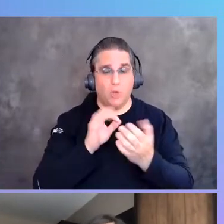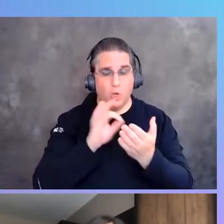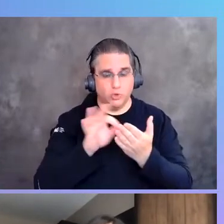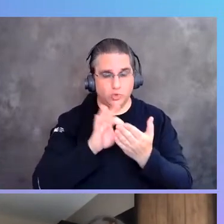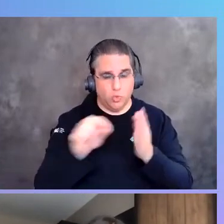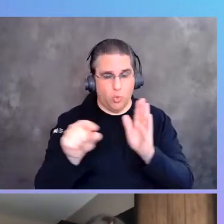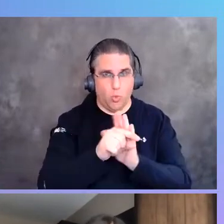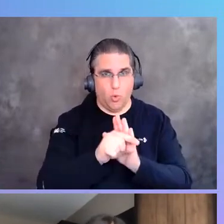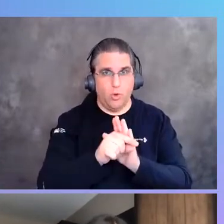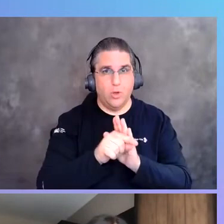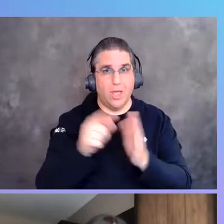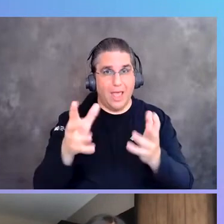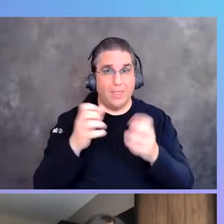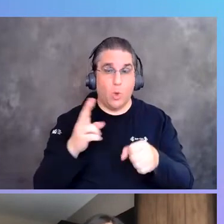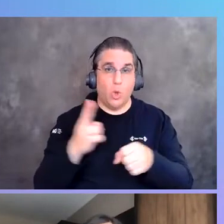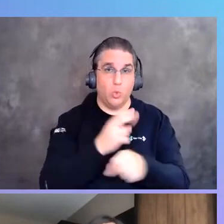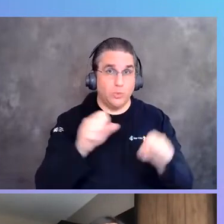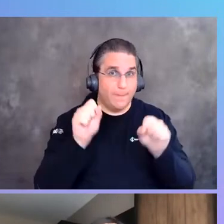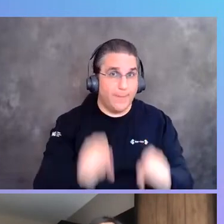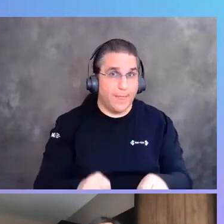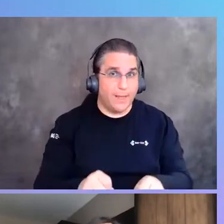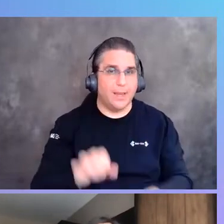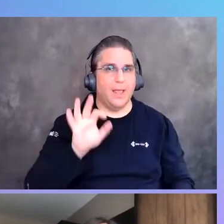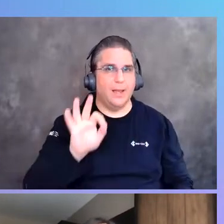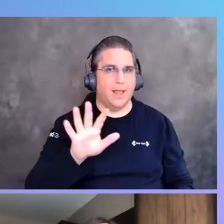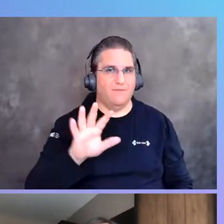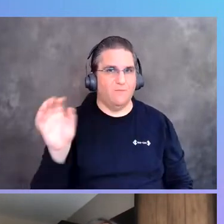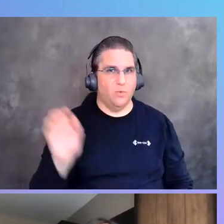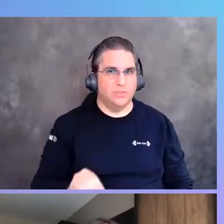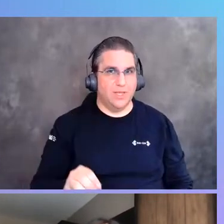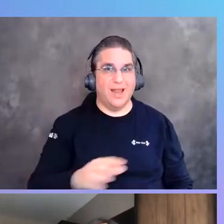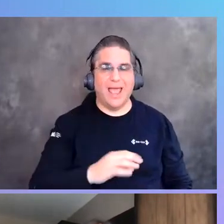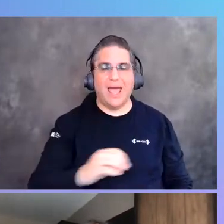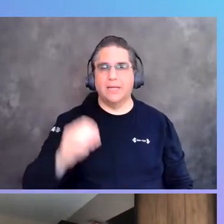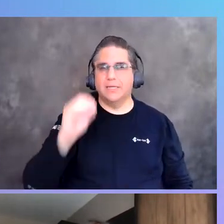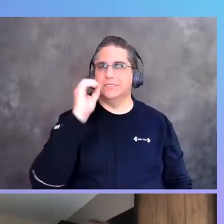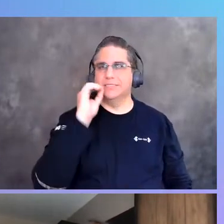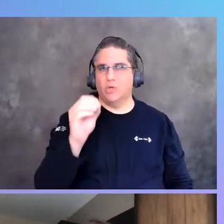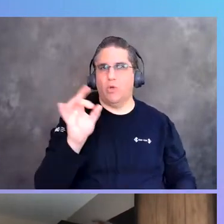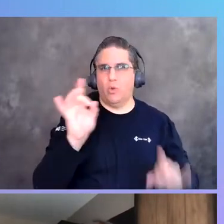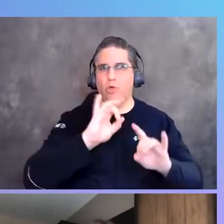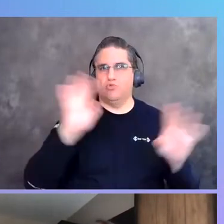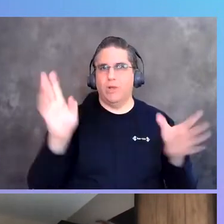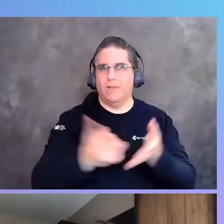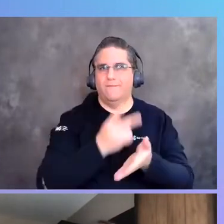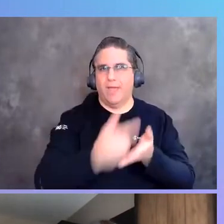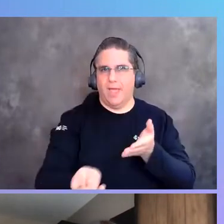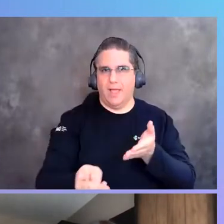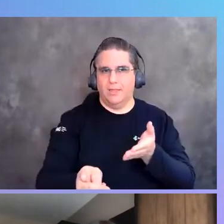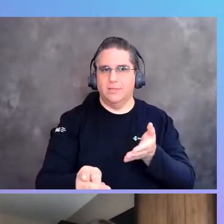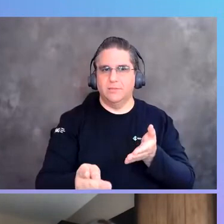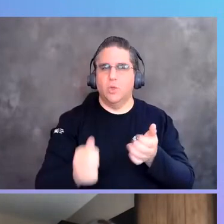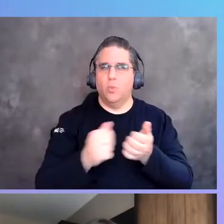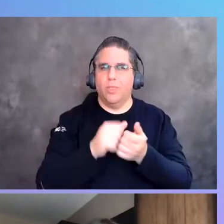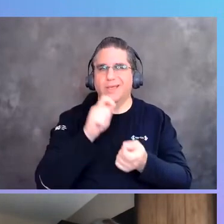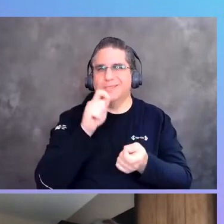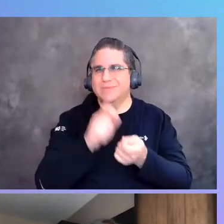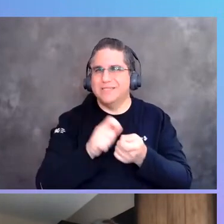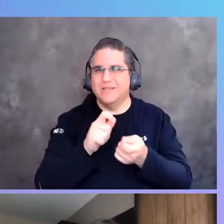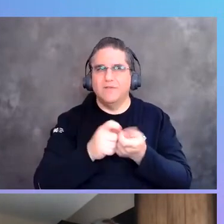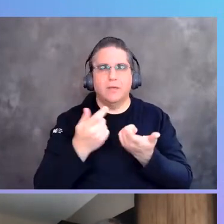of 95%, and we're going to have 0 critical fails against a certain compliance or standard